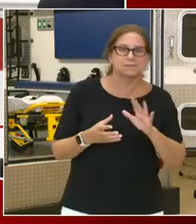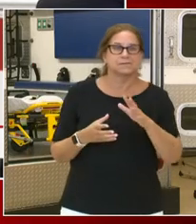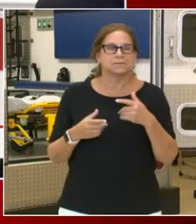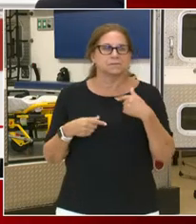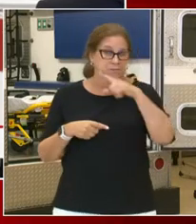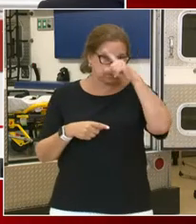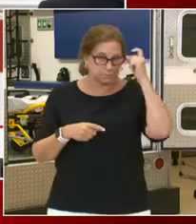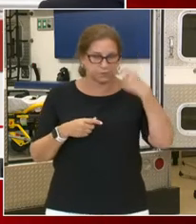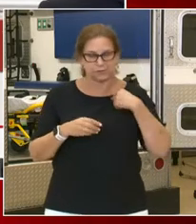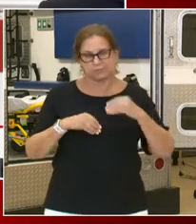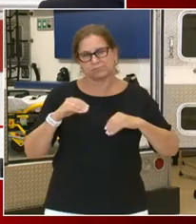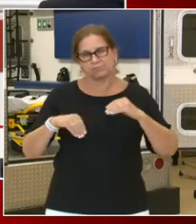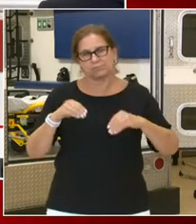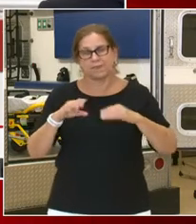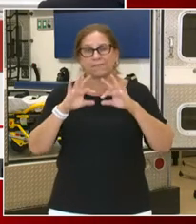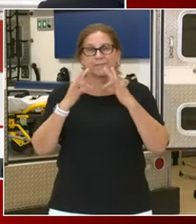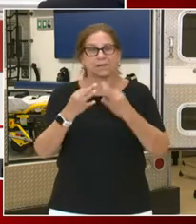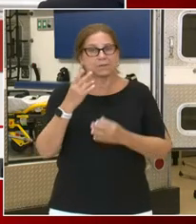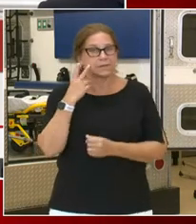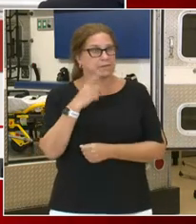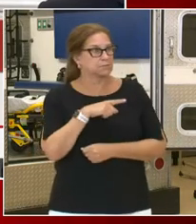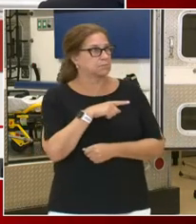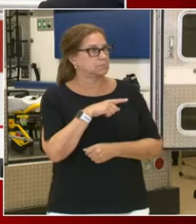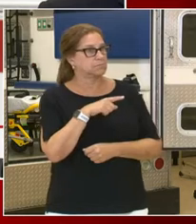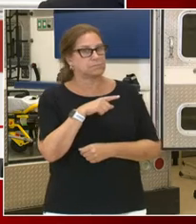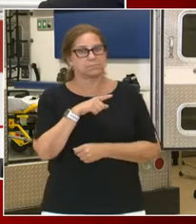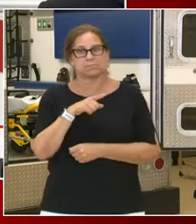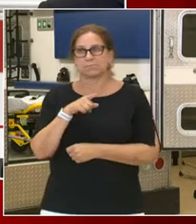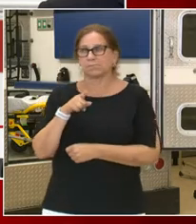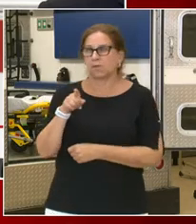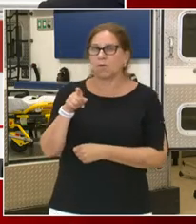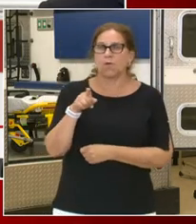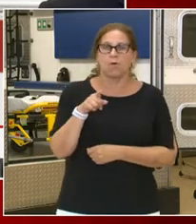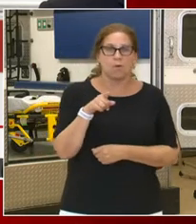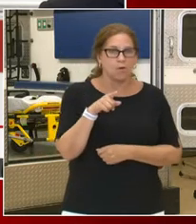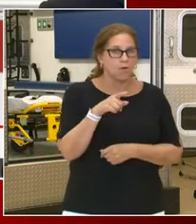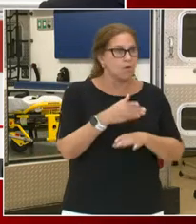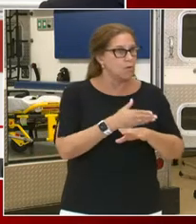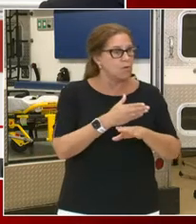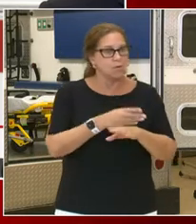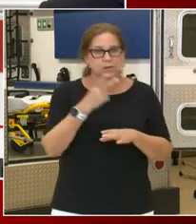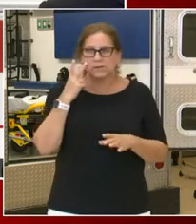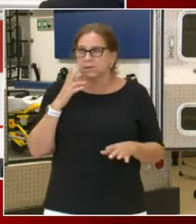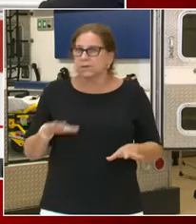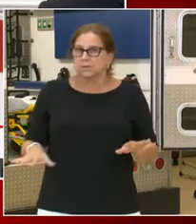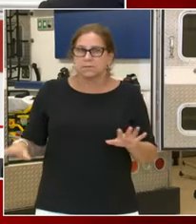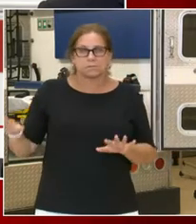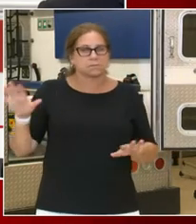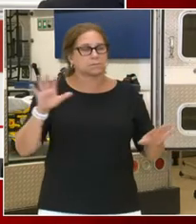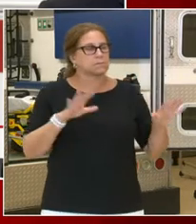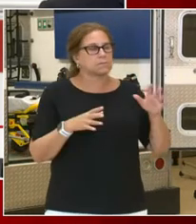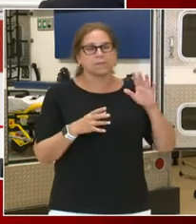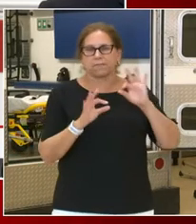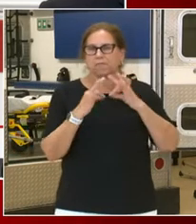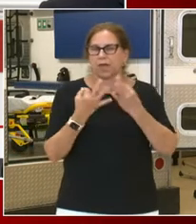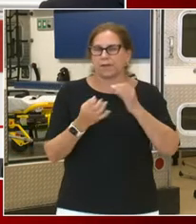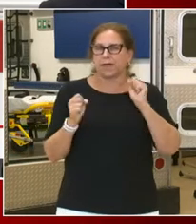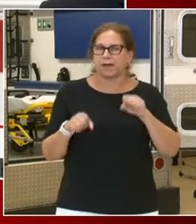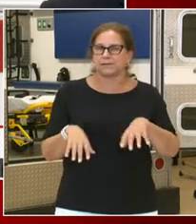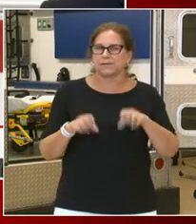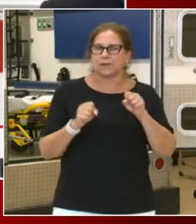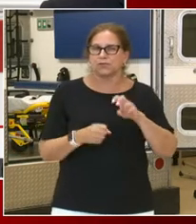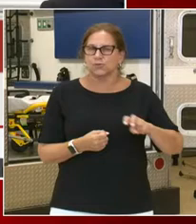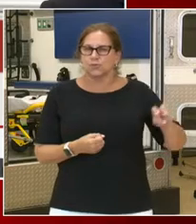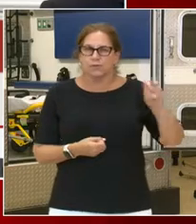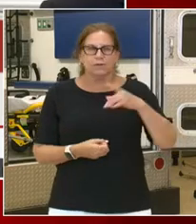inviting families in to see our campuses, the great work that's happened, get them a chance to take a tour, see firsthand what it feels like